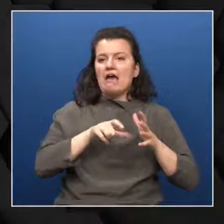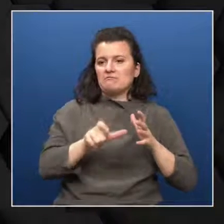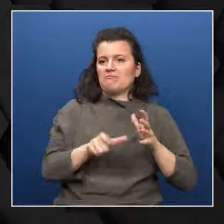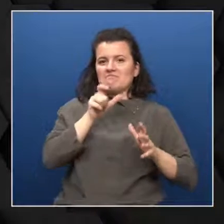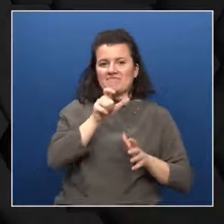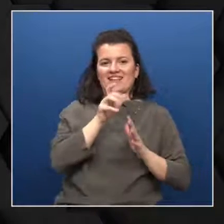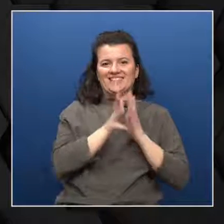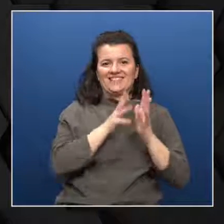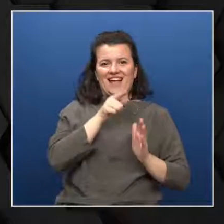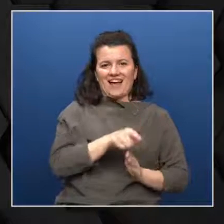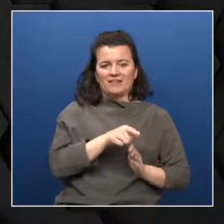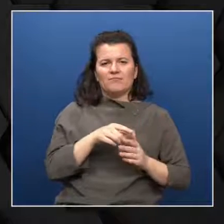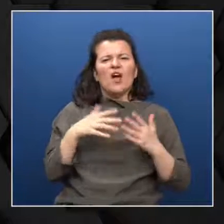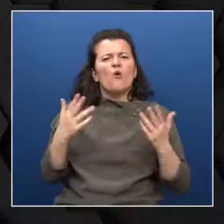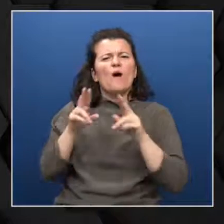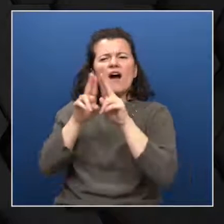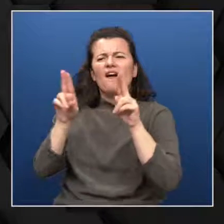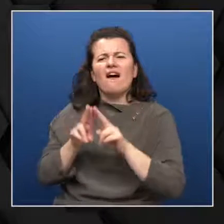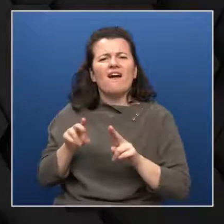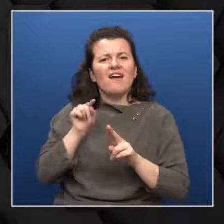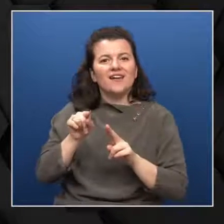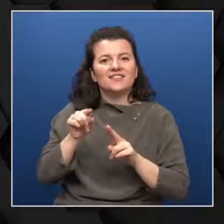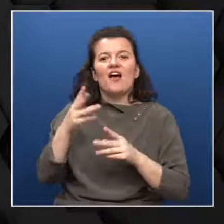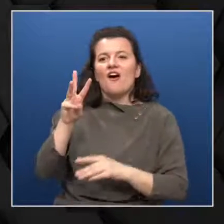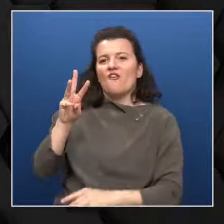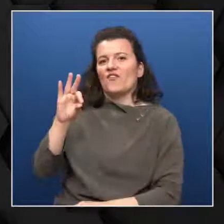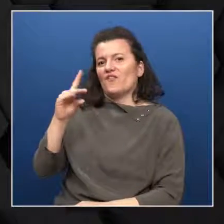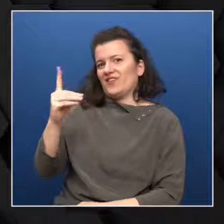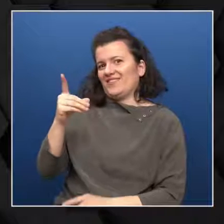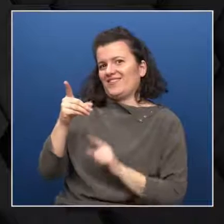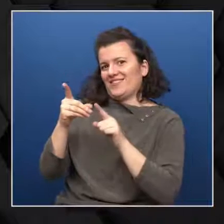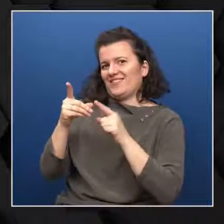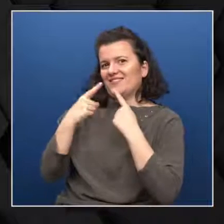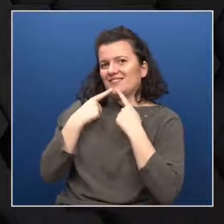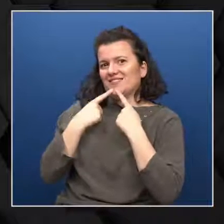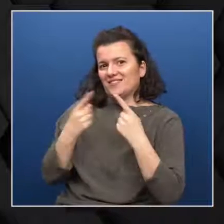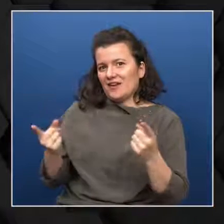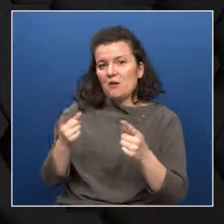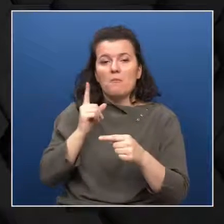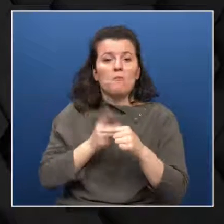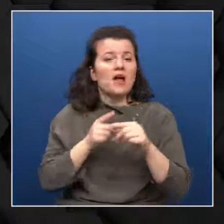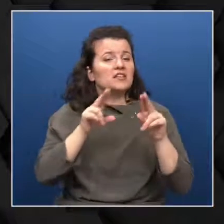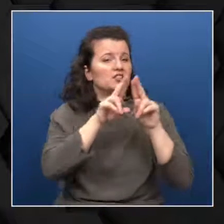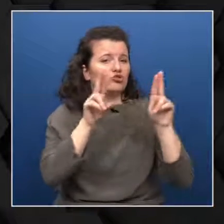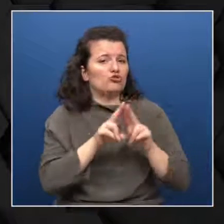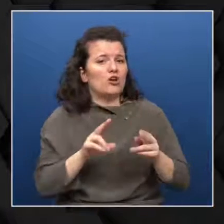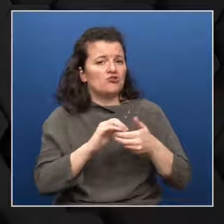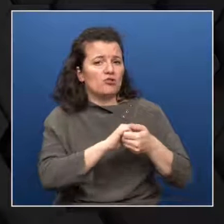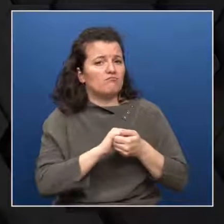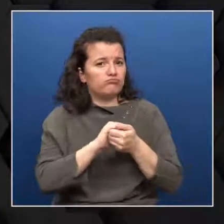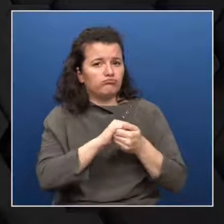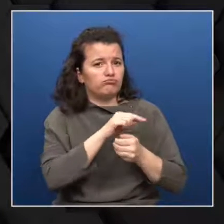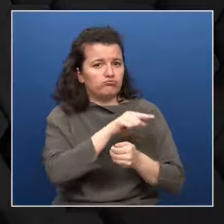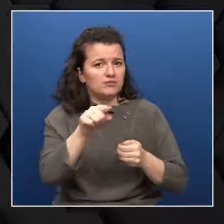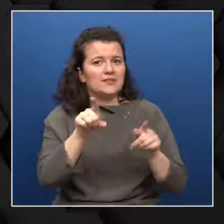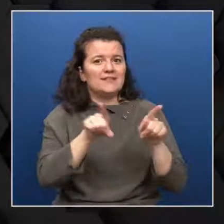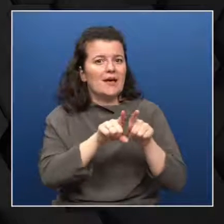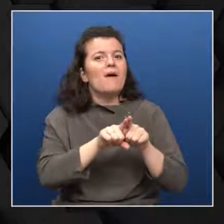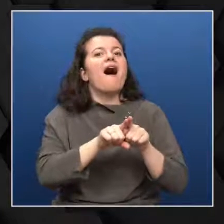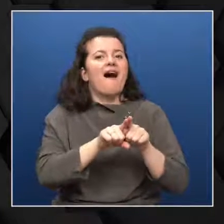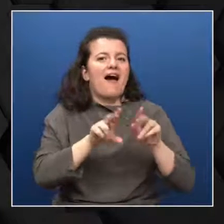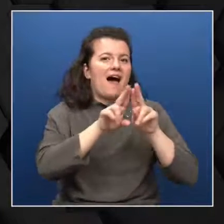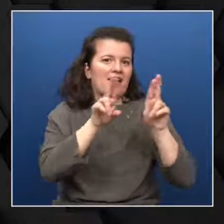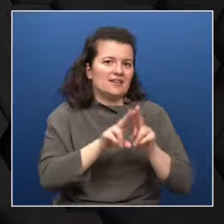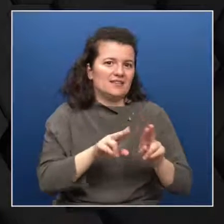used by the World Federation of Deaf and other international organizations. Deaf people typically know one